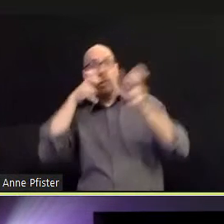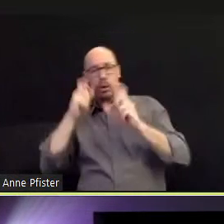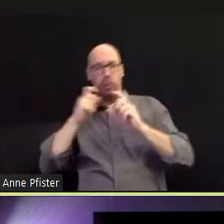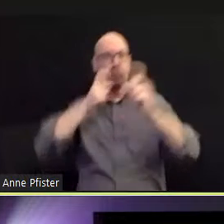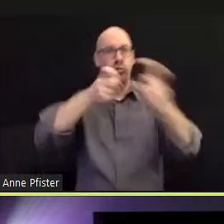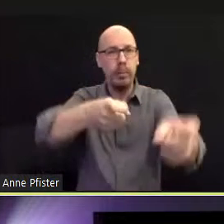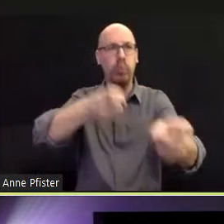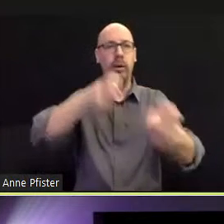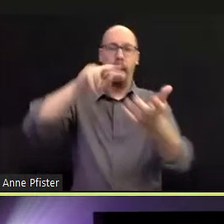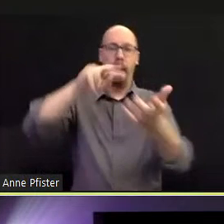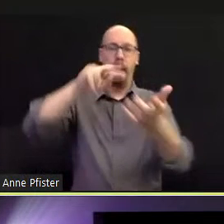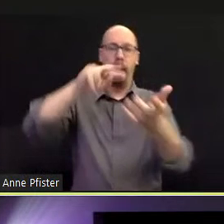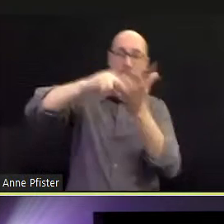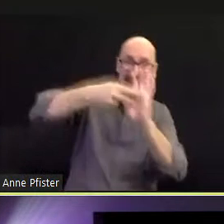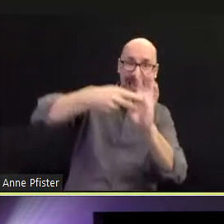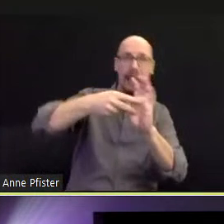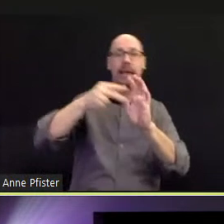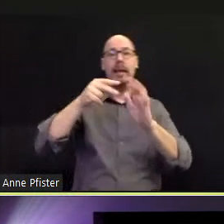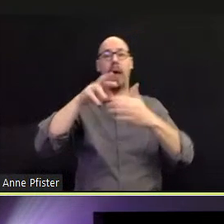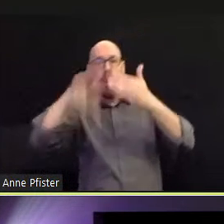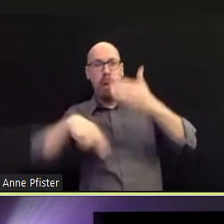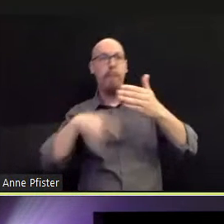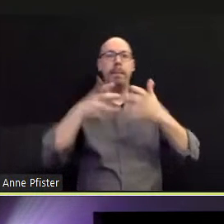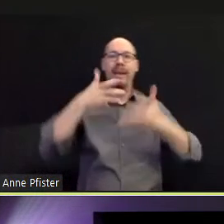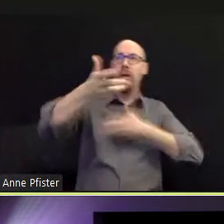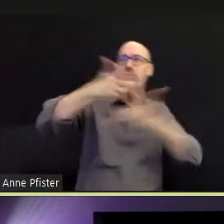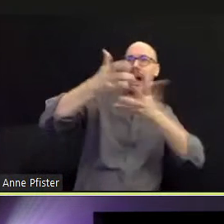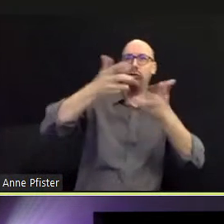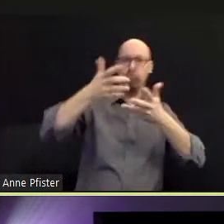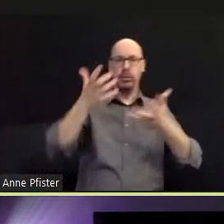of interactions with other members of the social group.